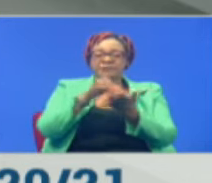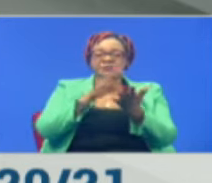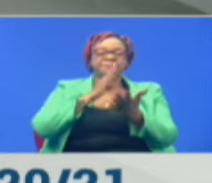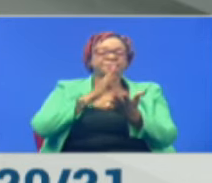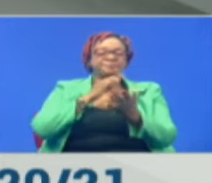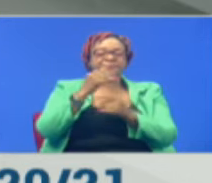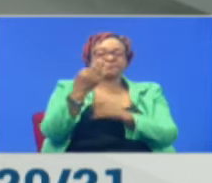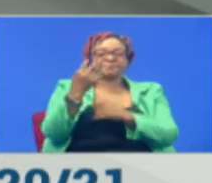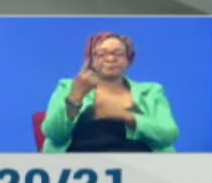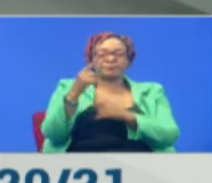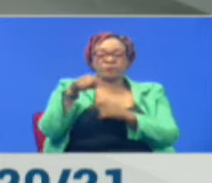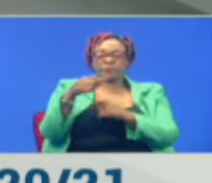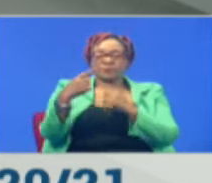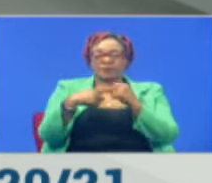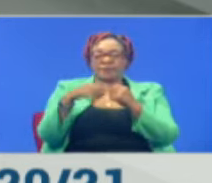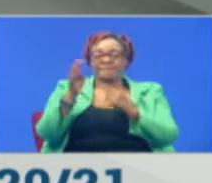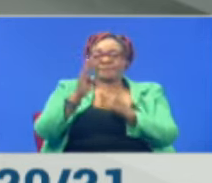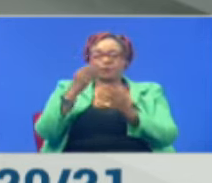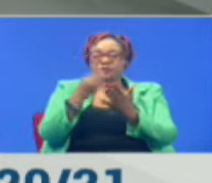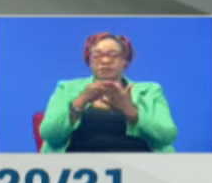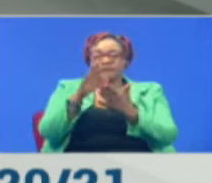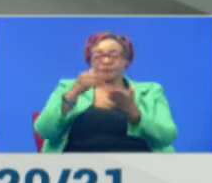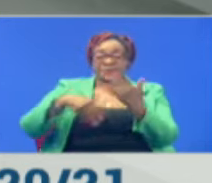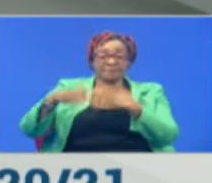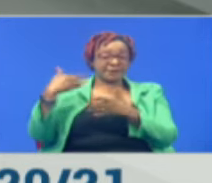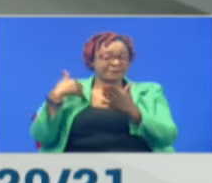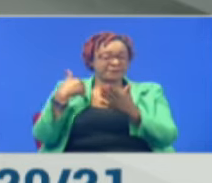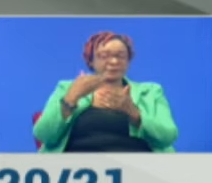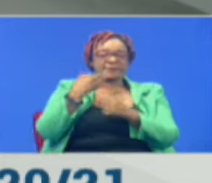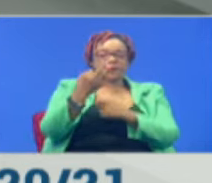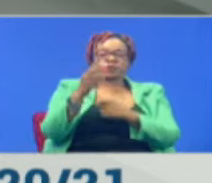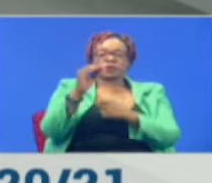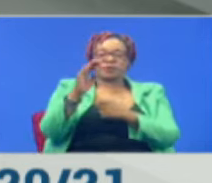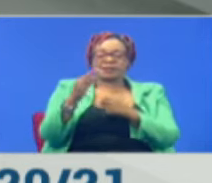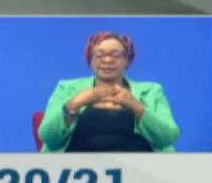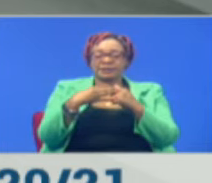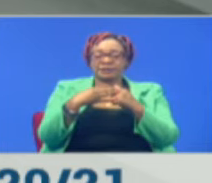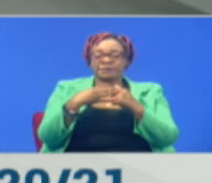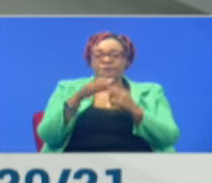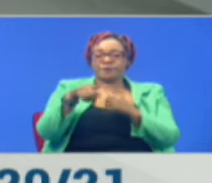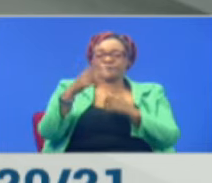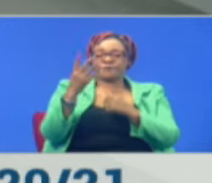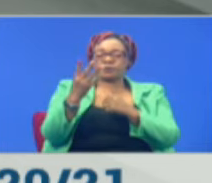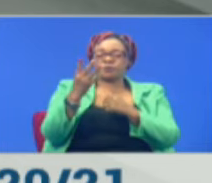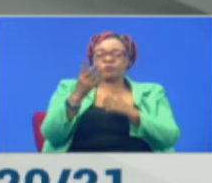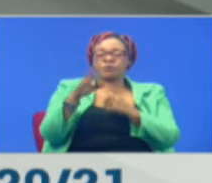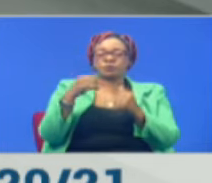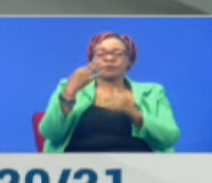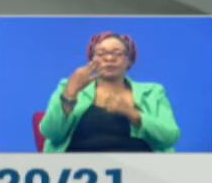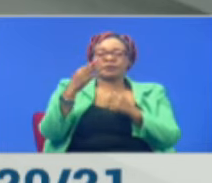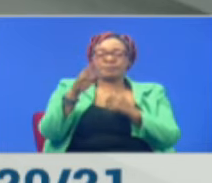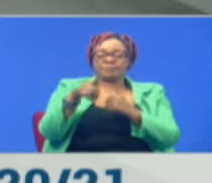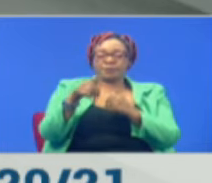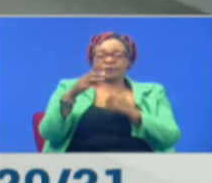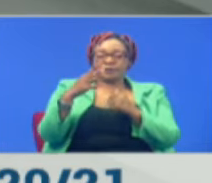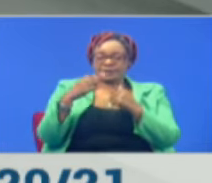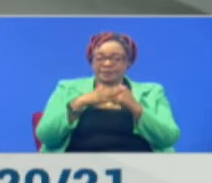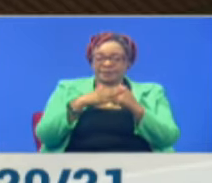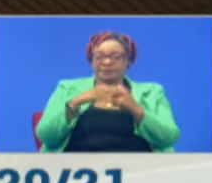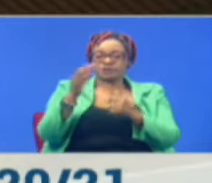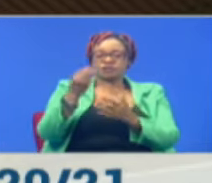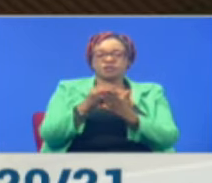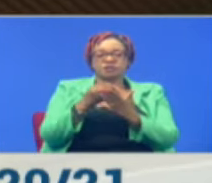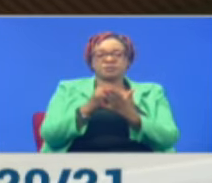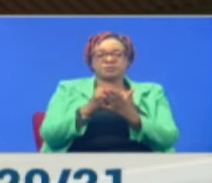31.6 billion shillings from the previous allocation of 308.4 billion shillings to 339.9 billion shillings.